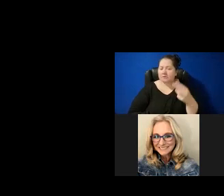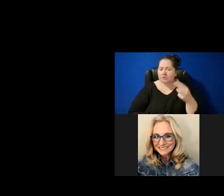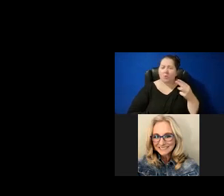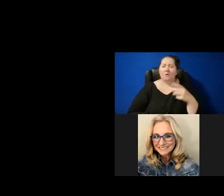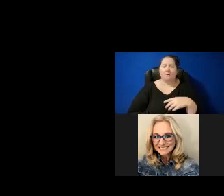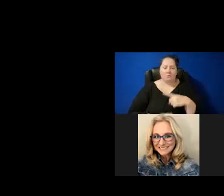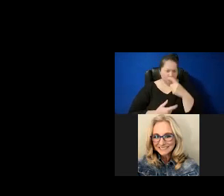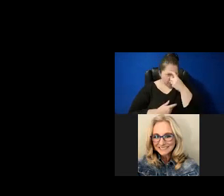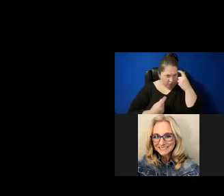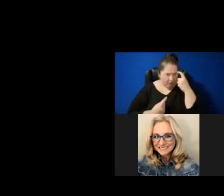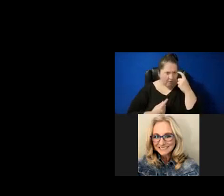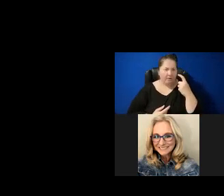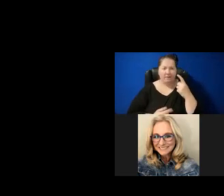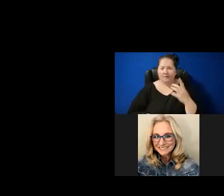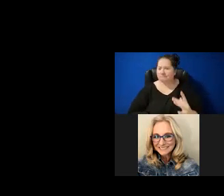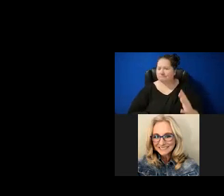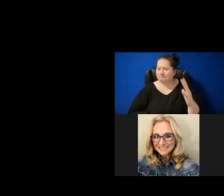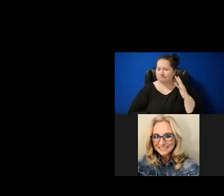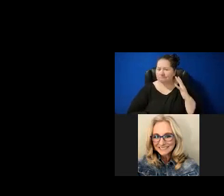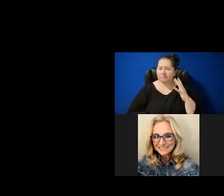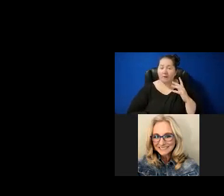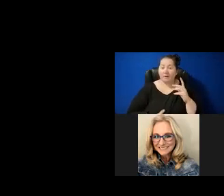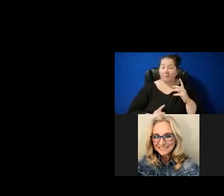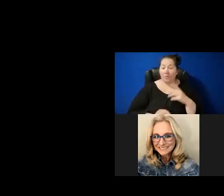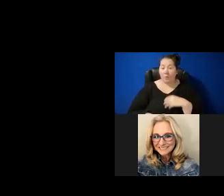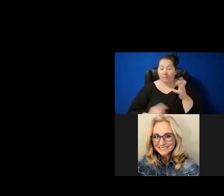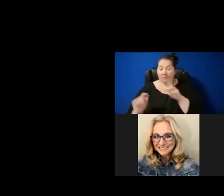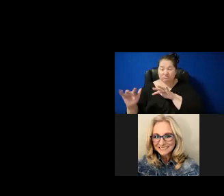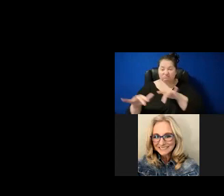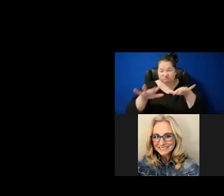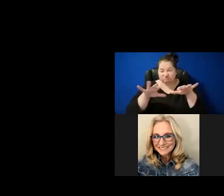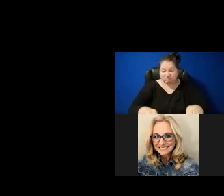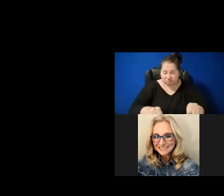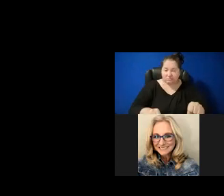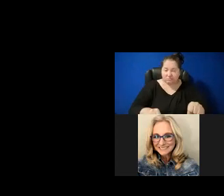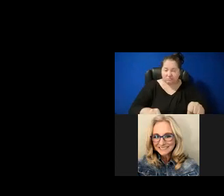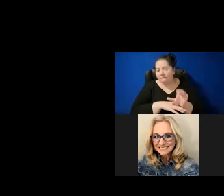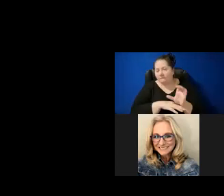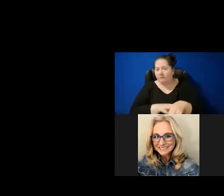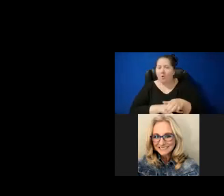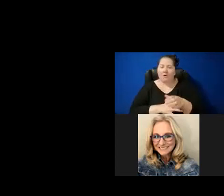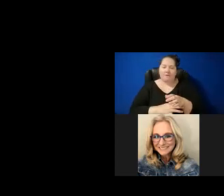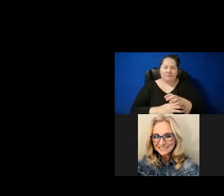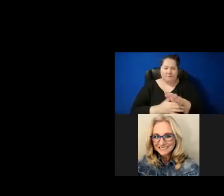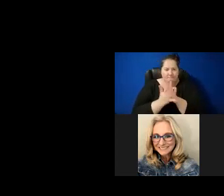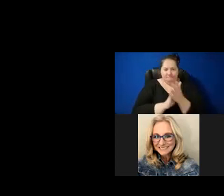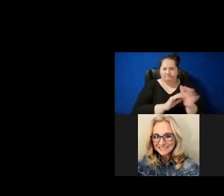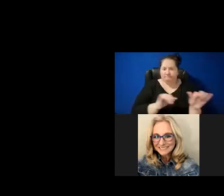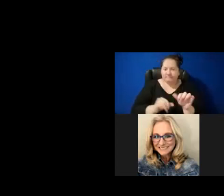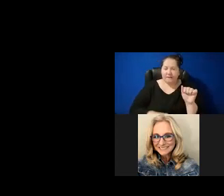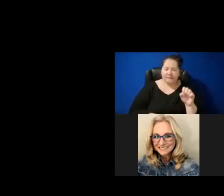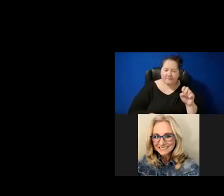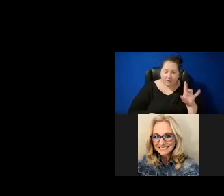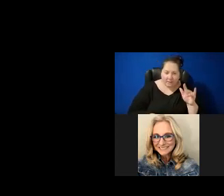these communities stemming from colonization, forced assimilation, systematic discrimination has